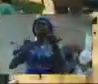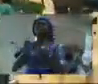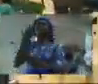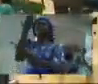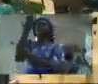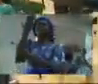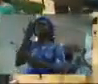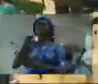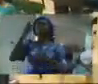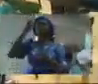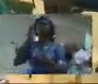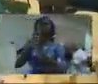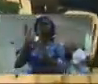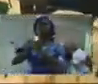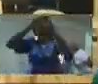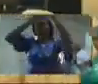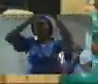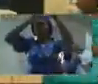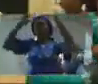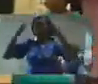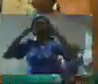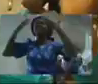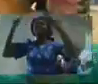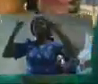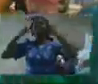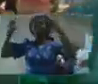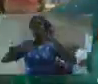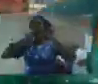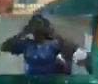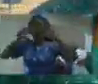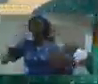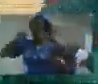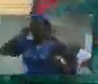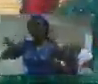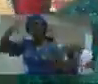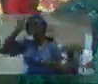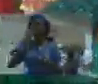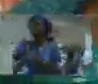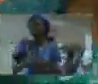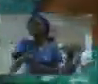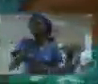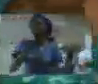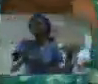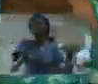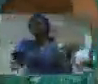lift you high, Ancient of Days. I bless your name, King of Kings and Lord of